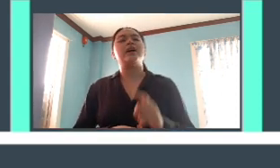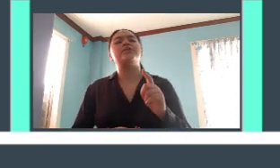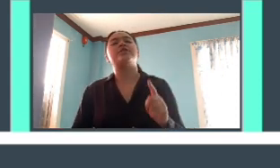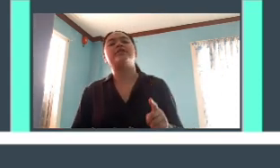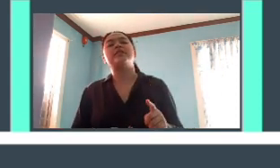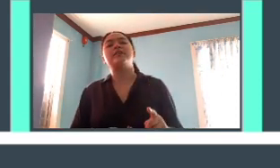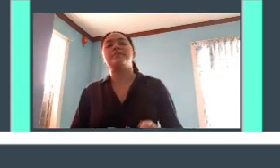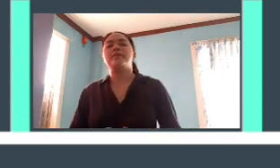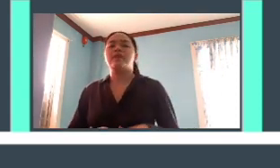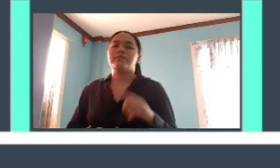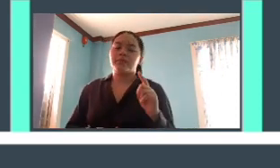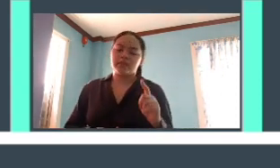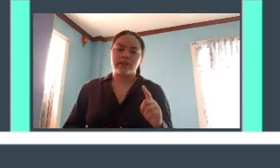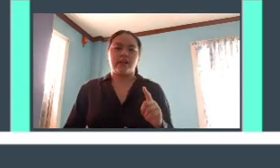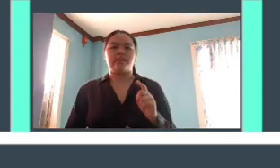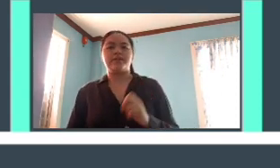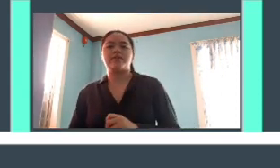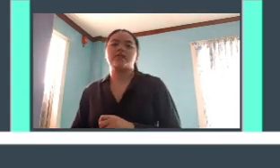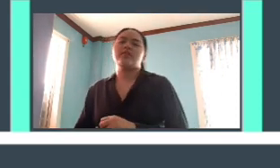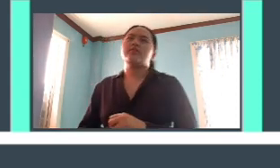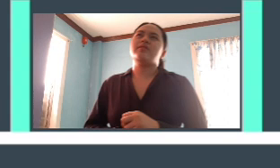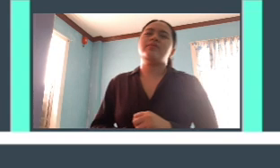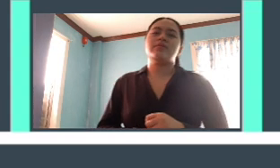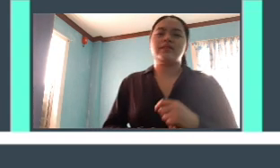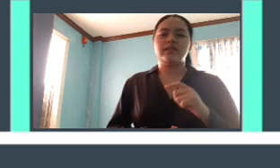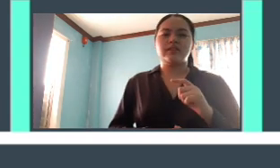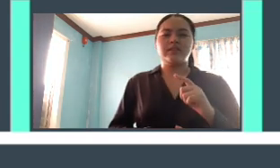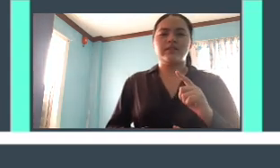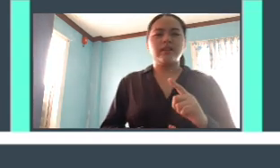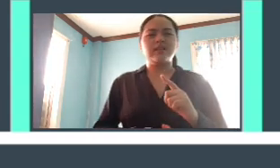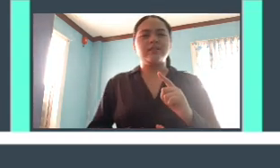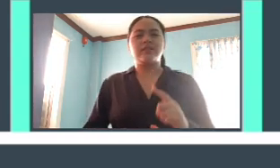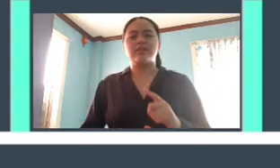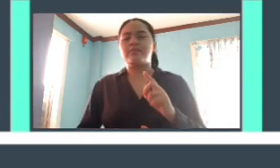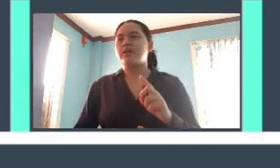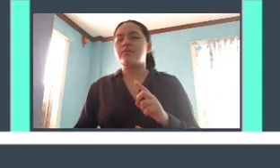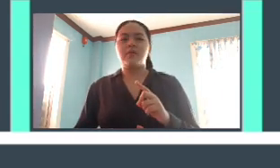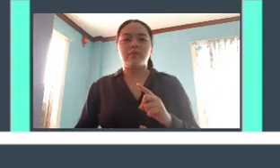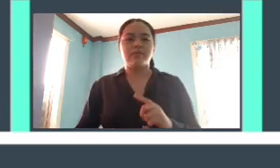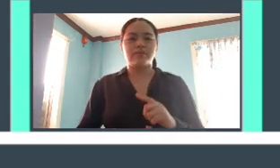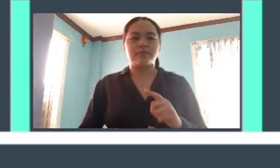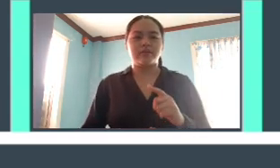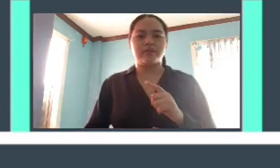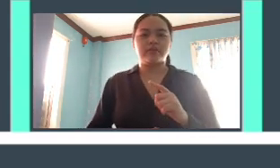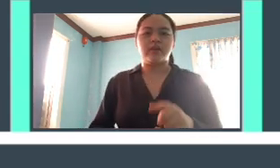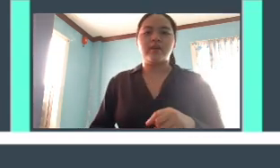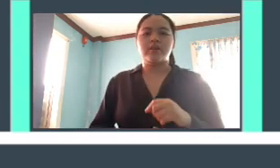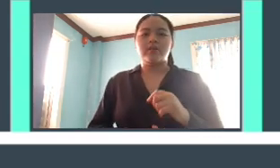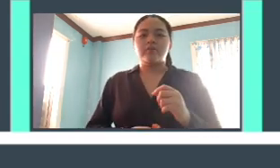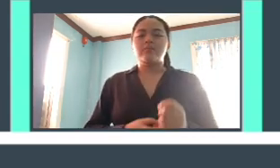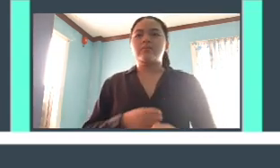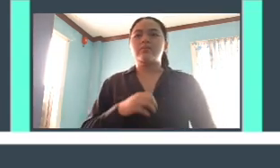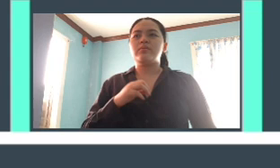to attract the pollinators. Now the seeds are the way of reproduction.